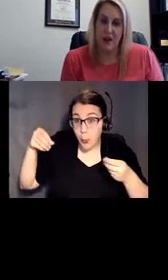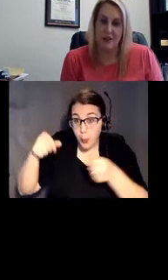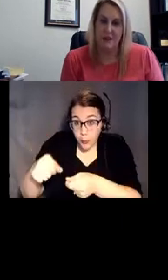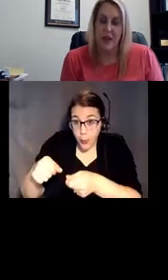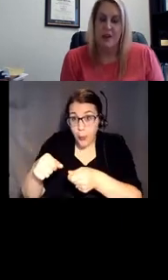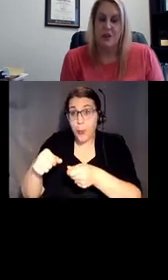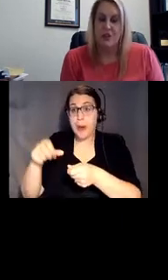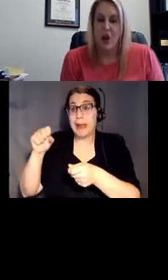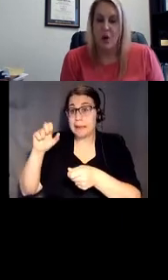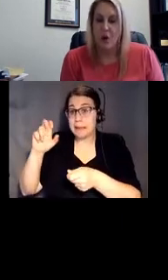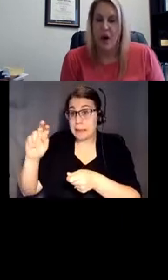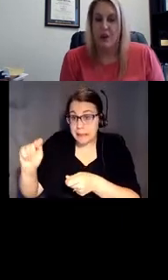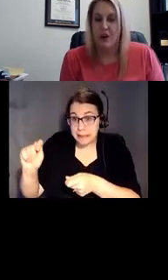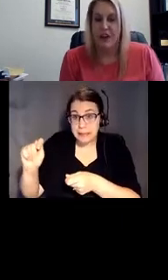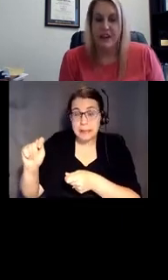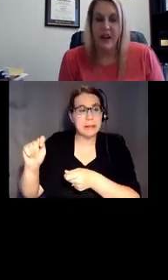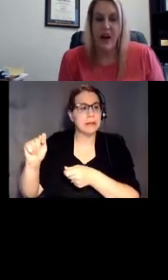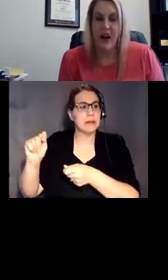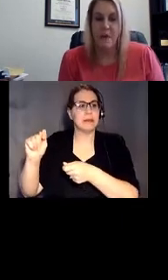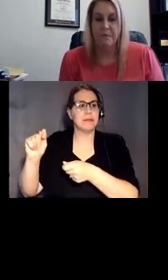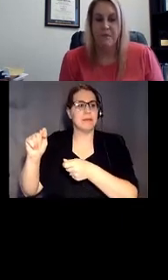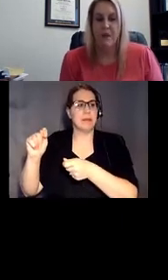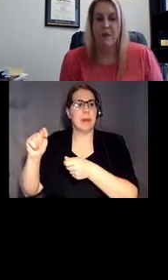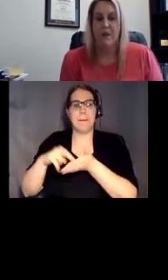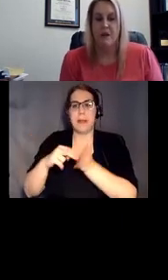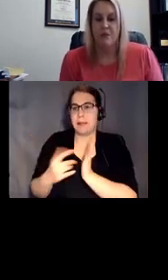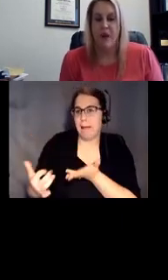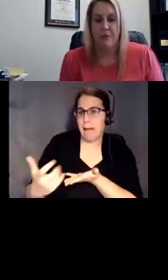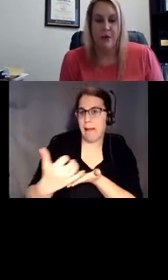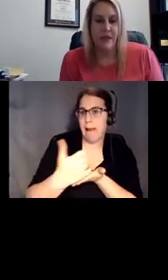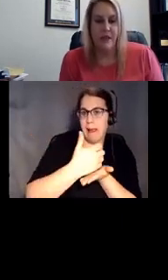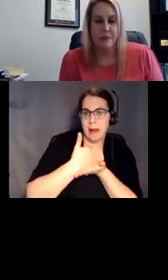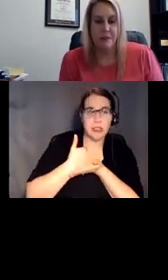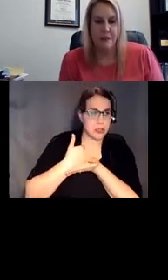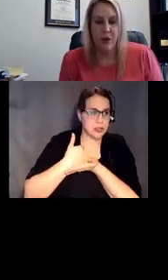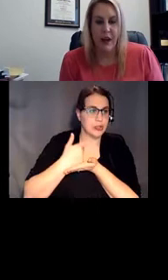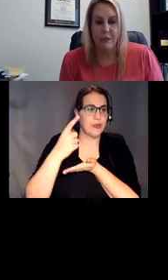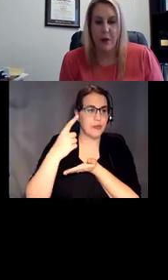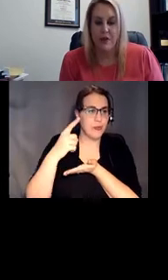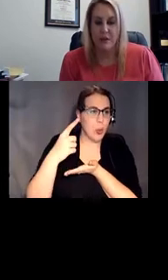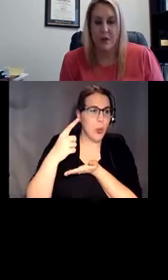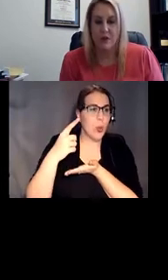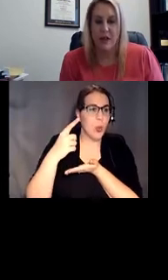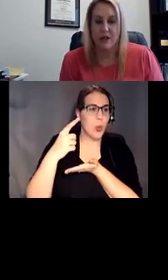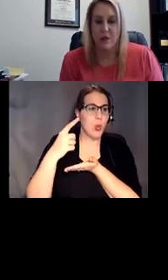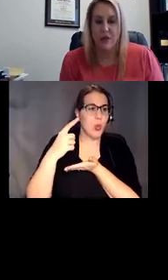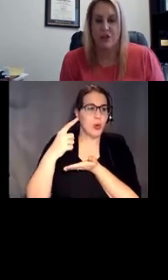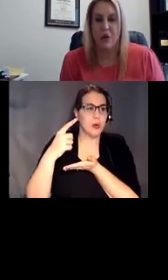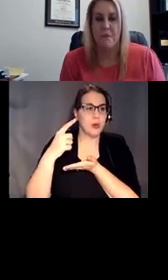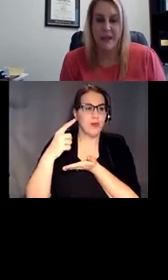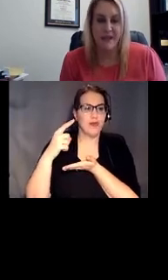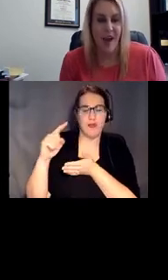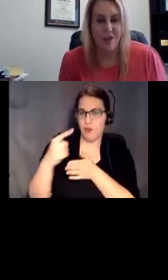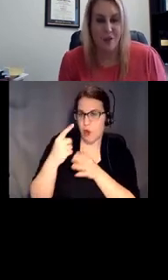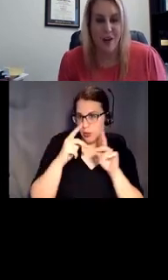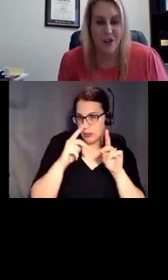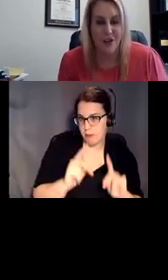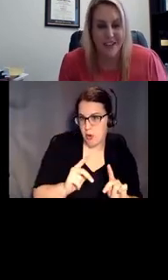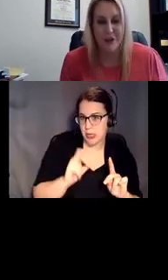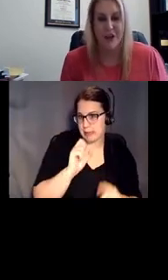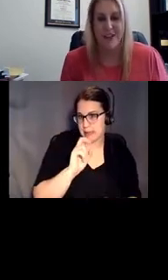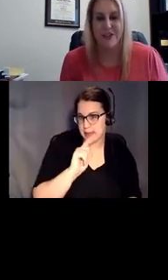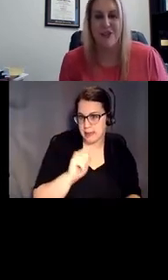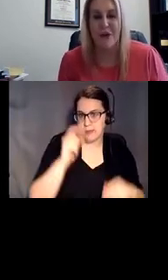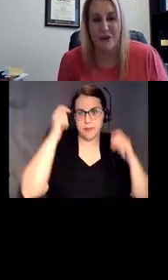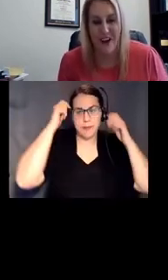needs trusts. So a good we had pre-test, and we're going to have post-test questions. So a mid-test